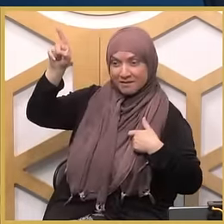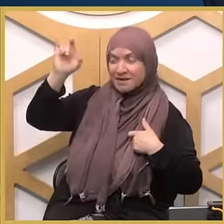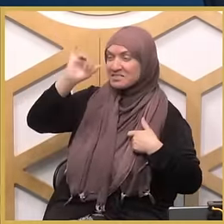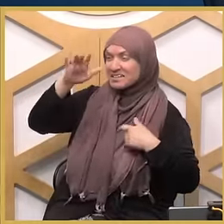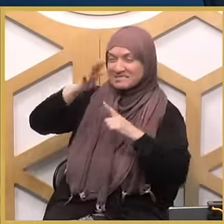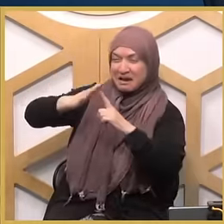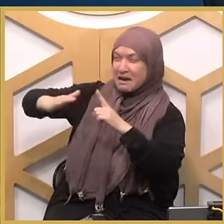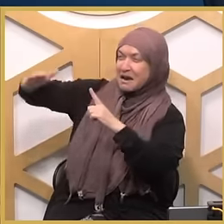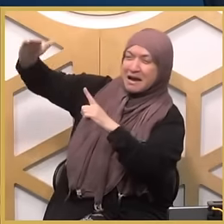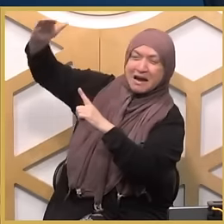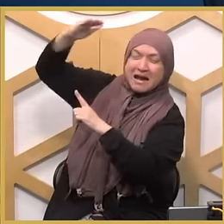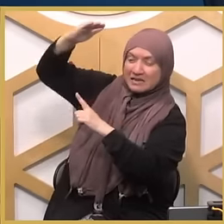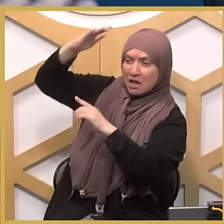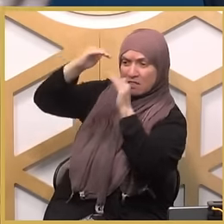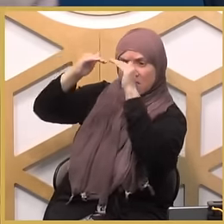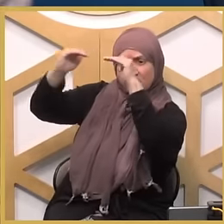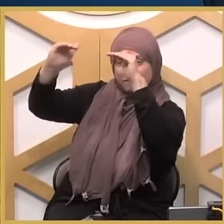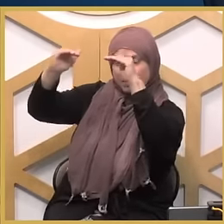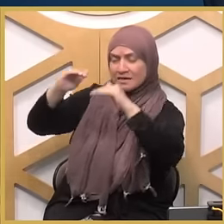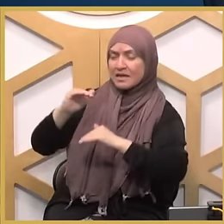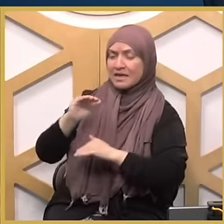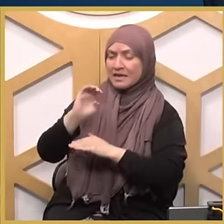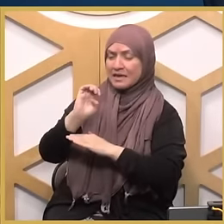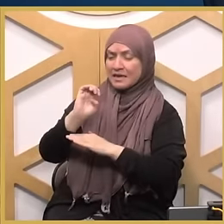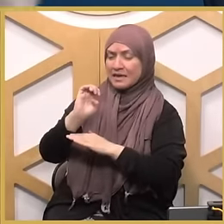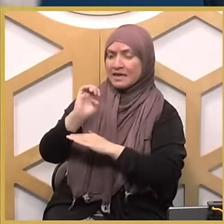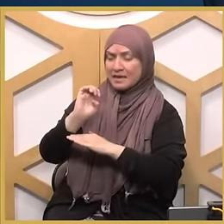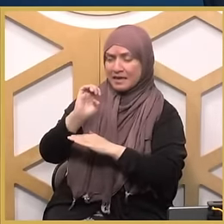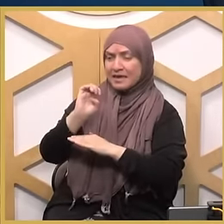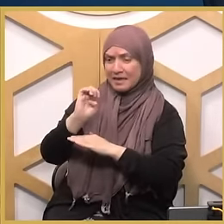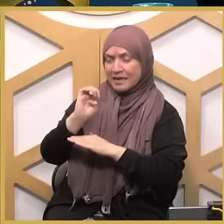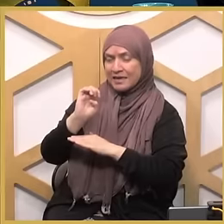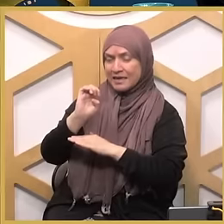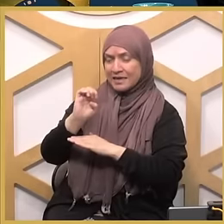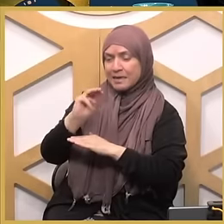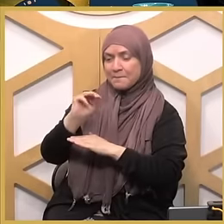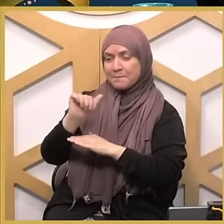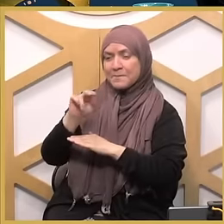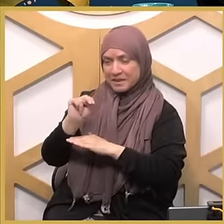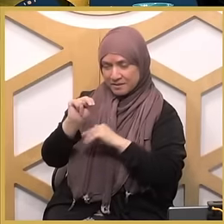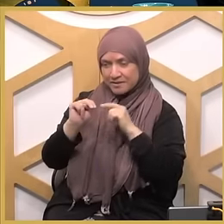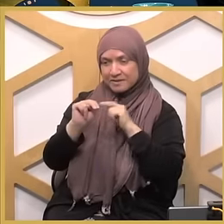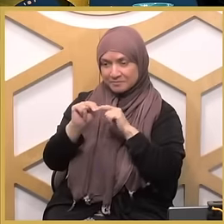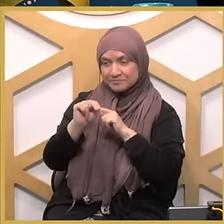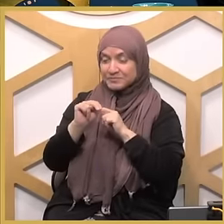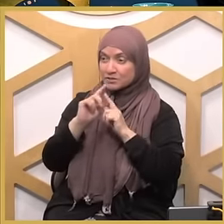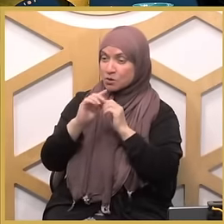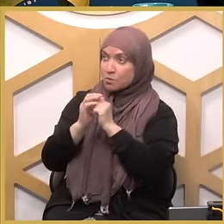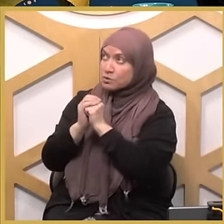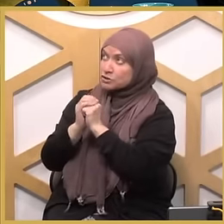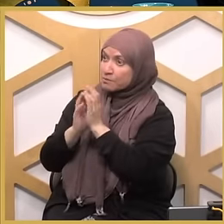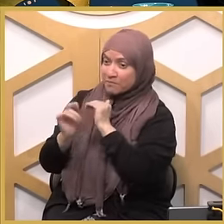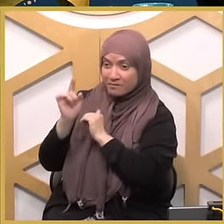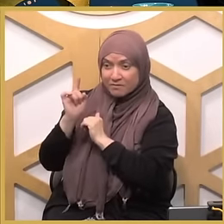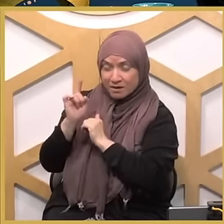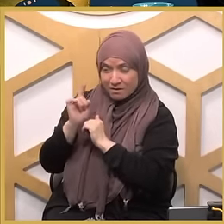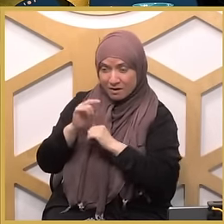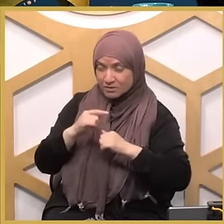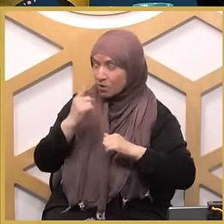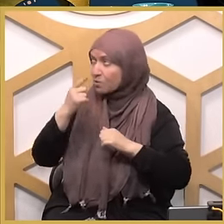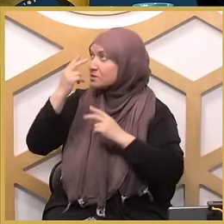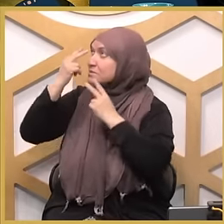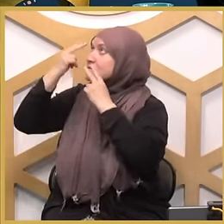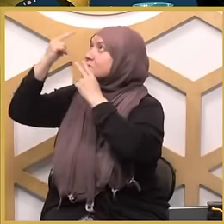He sees you. Sheikh, I have to throw something in here. Please. That just dawned upon me as you're saying that. No. If the true sweetness